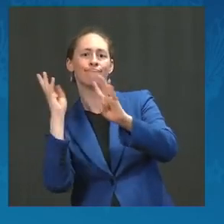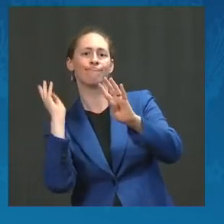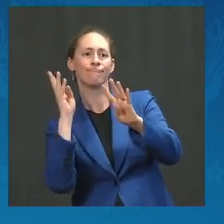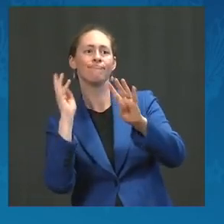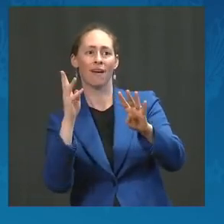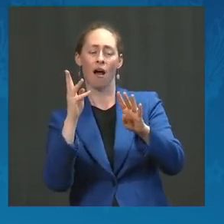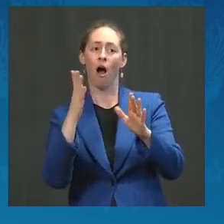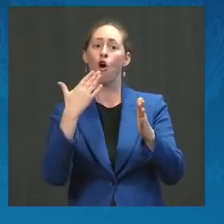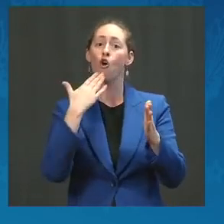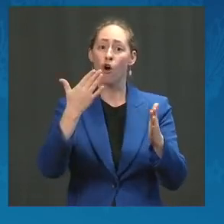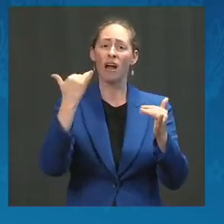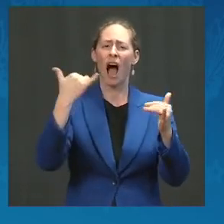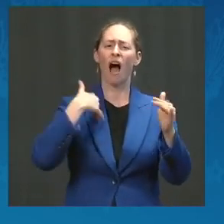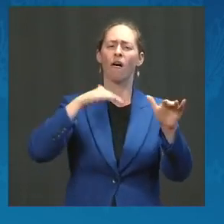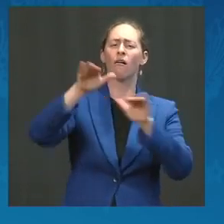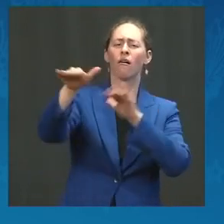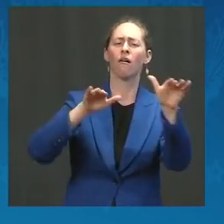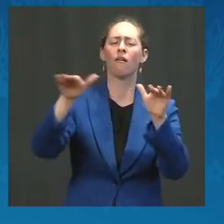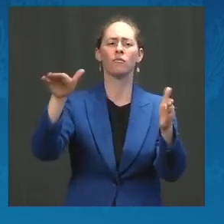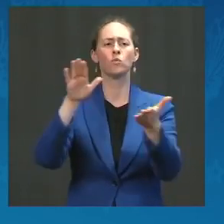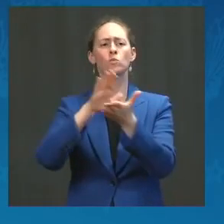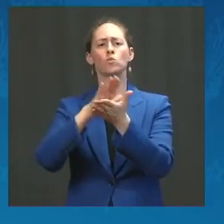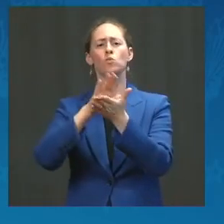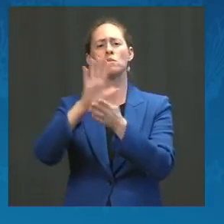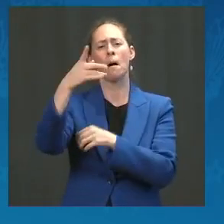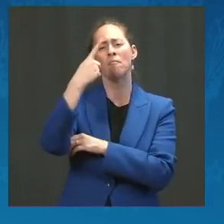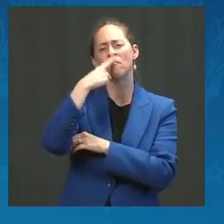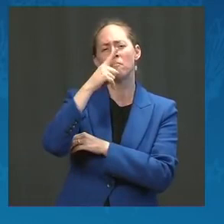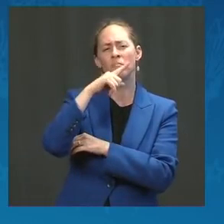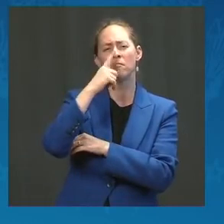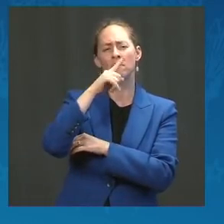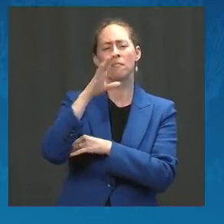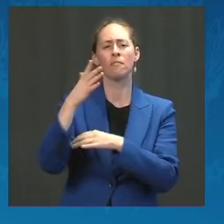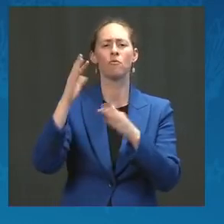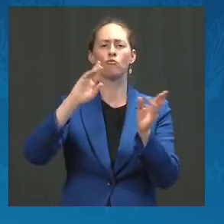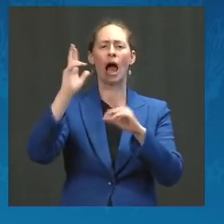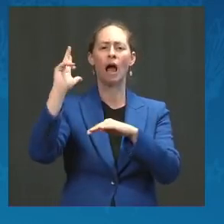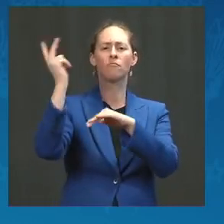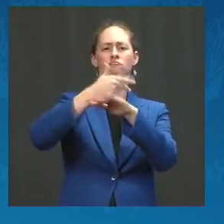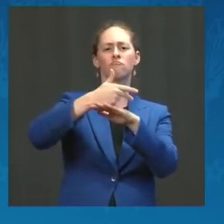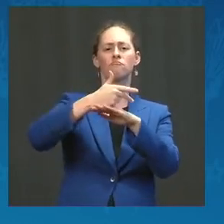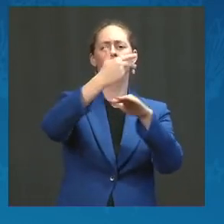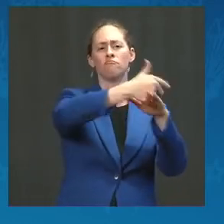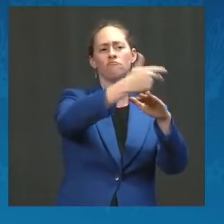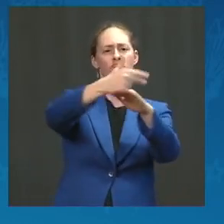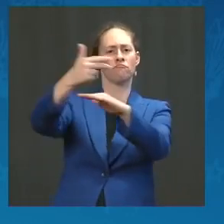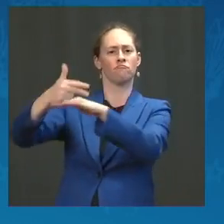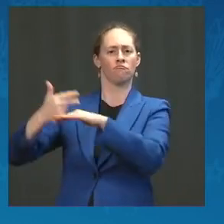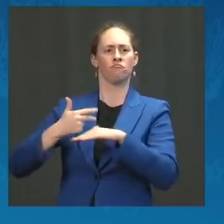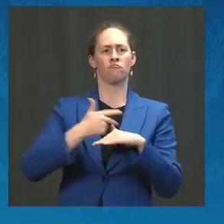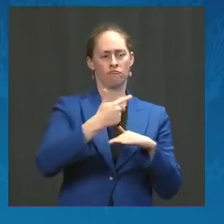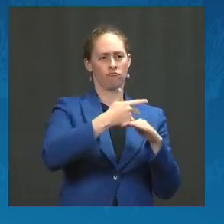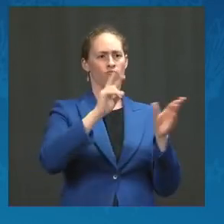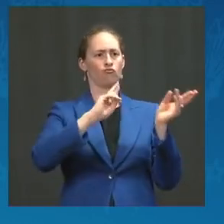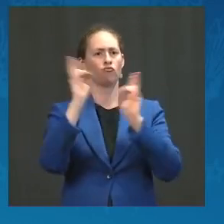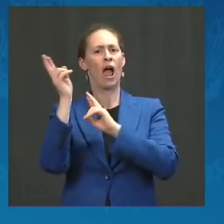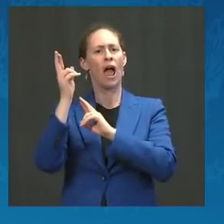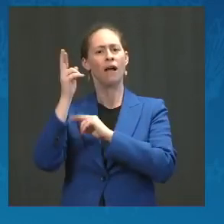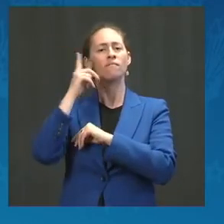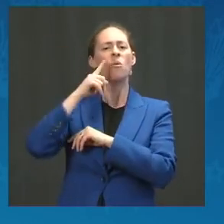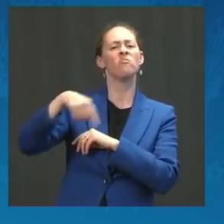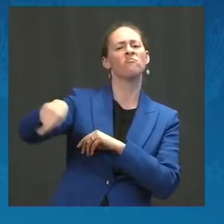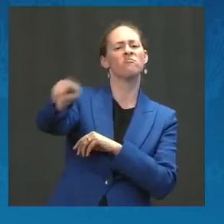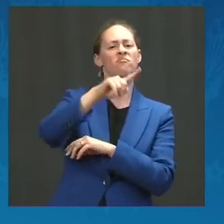last pop-up vaccination clinic over the coming weeks for kids ages 12 and up. We're directing the